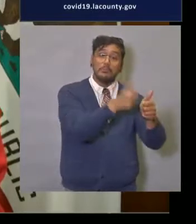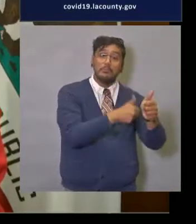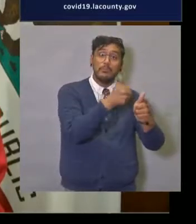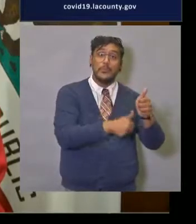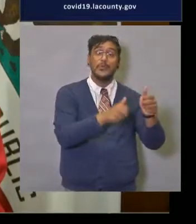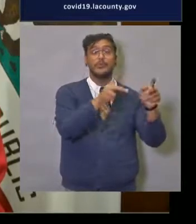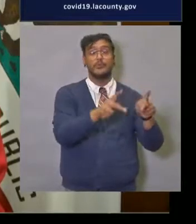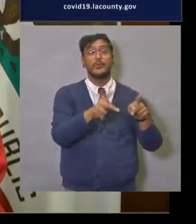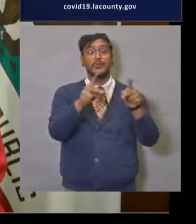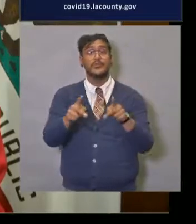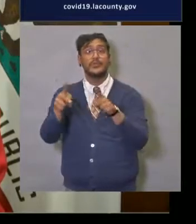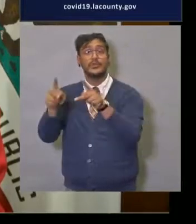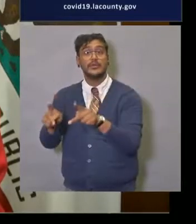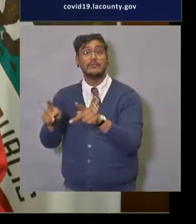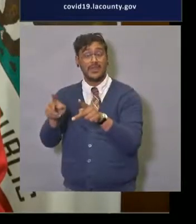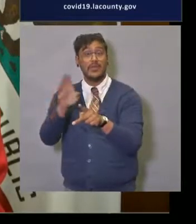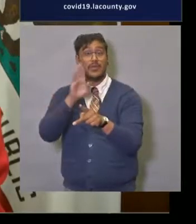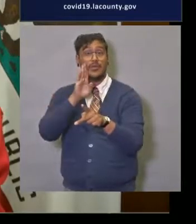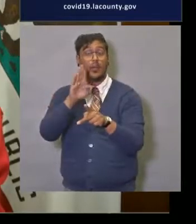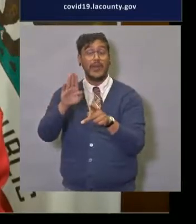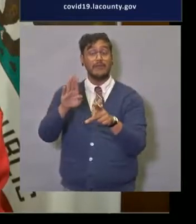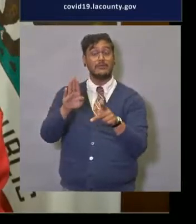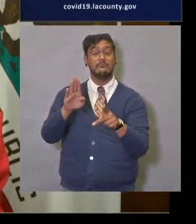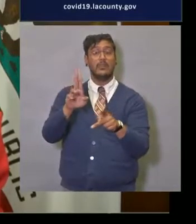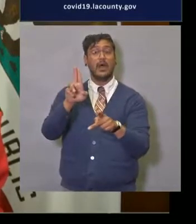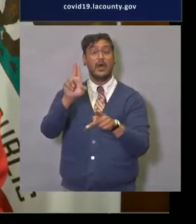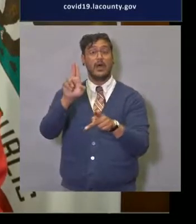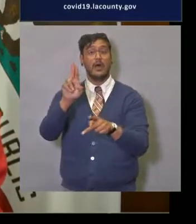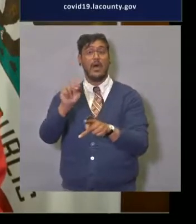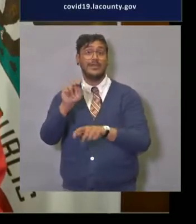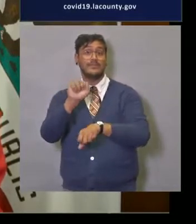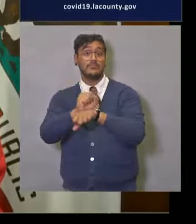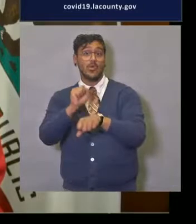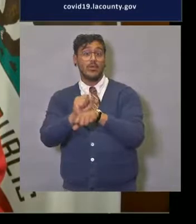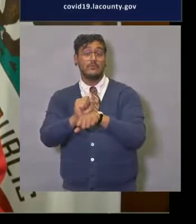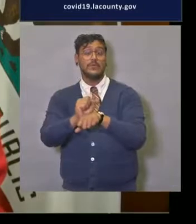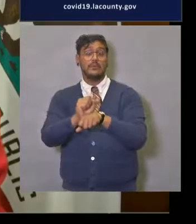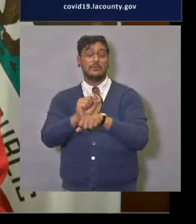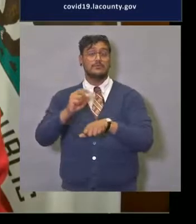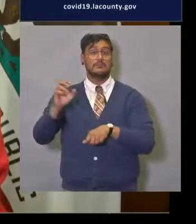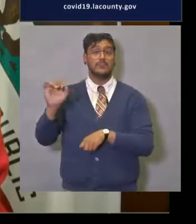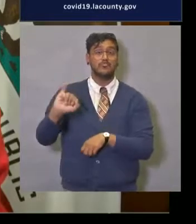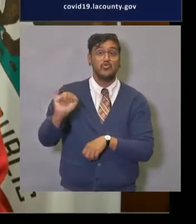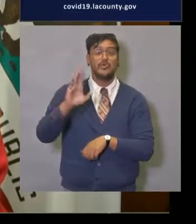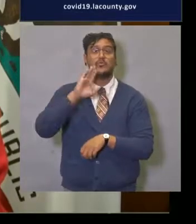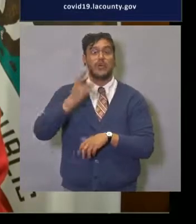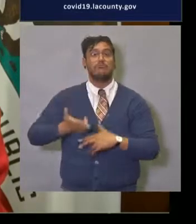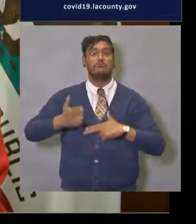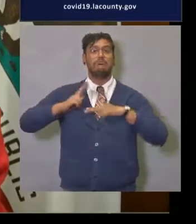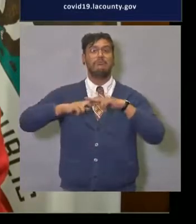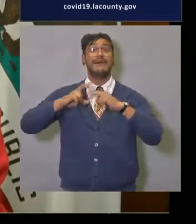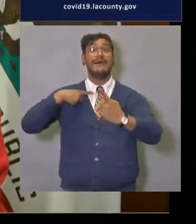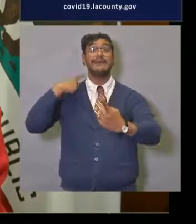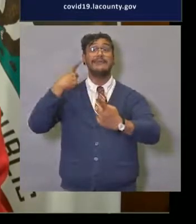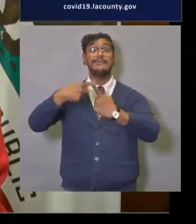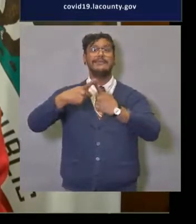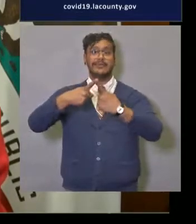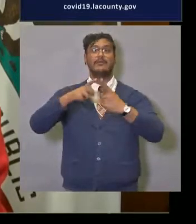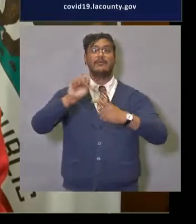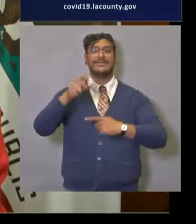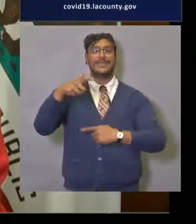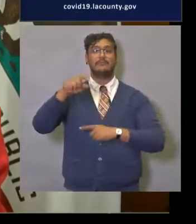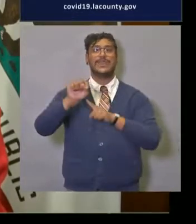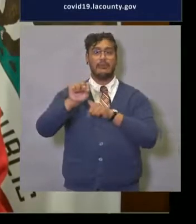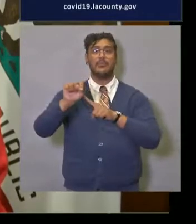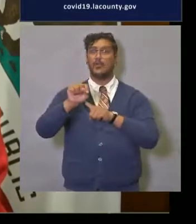current unemployment insurance benefits, and provides $400 of supplement until the end of September. It provides